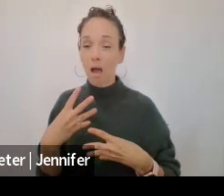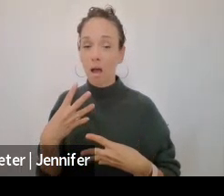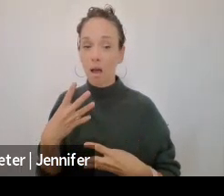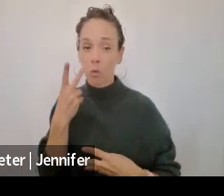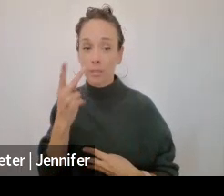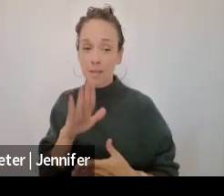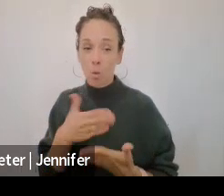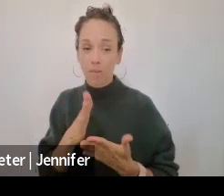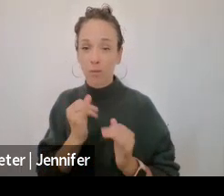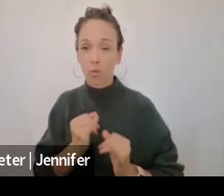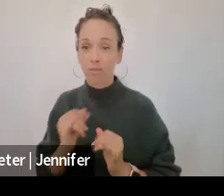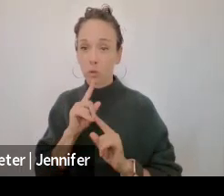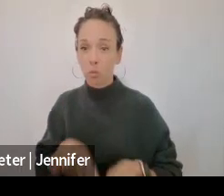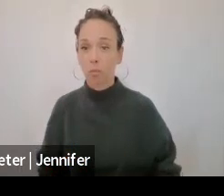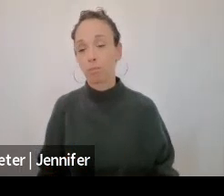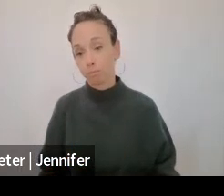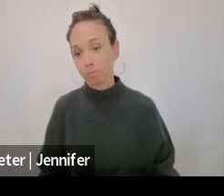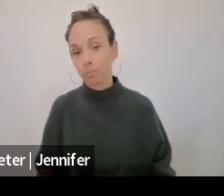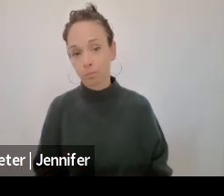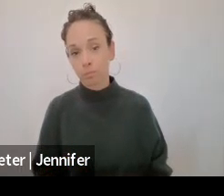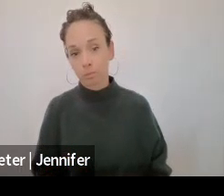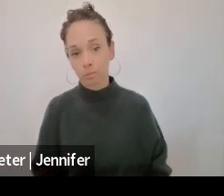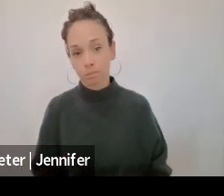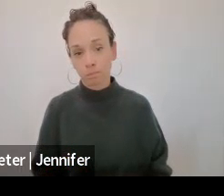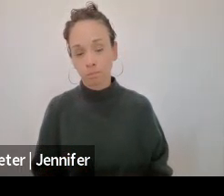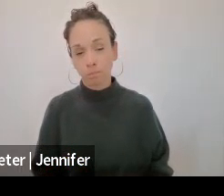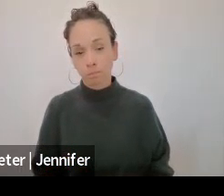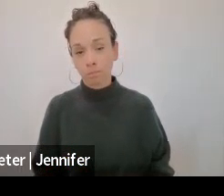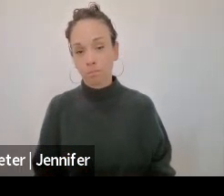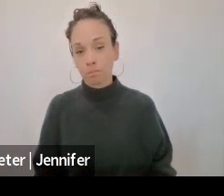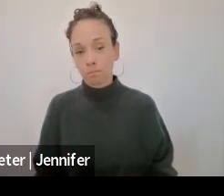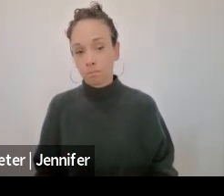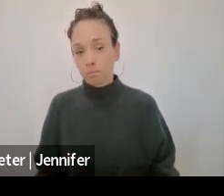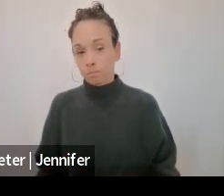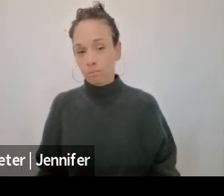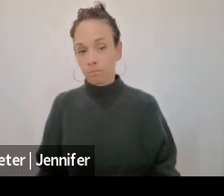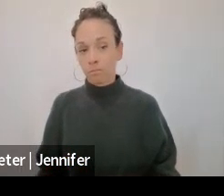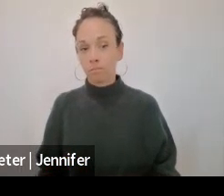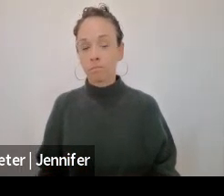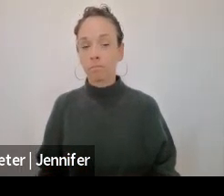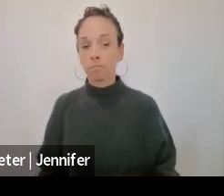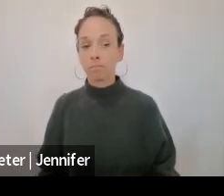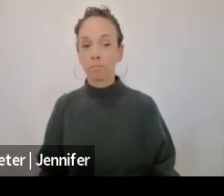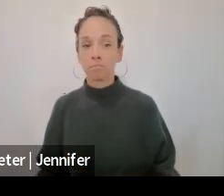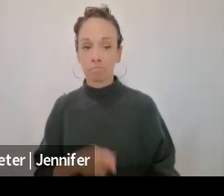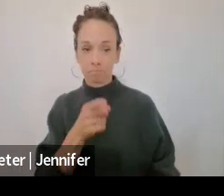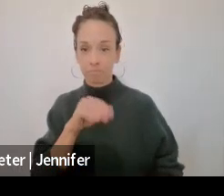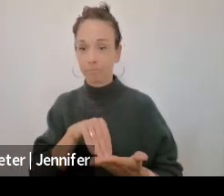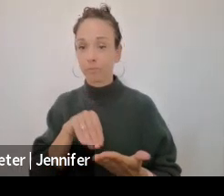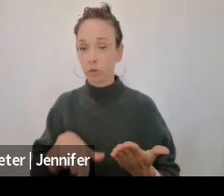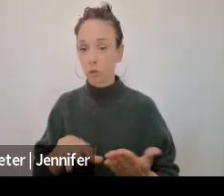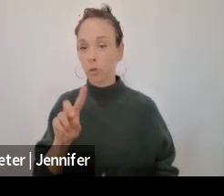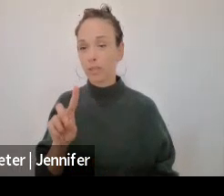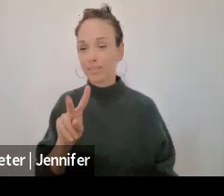their individual report. And as we can see here with David, we have a student who is